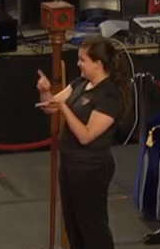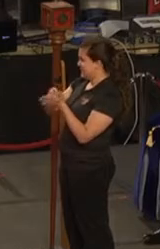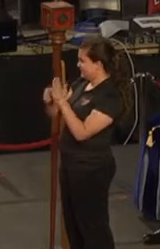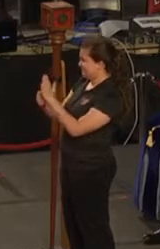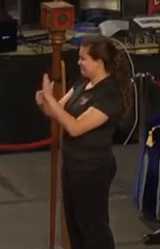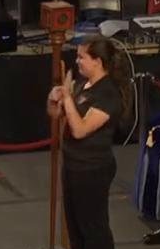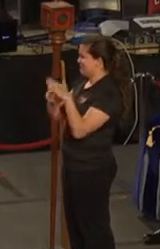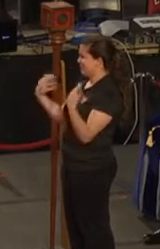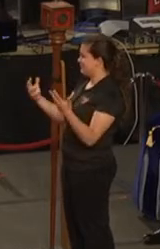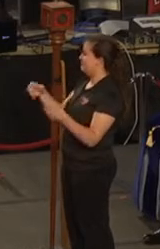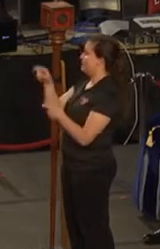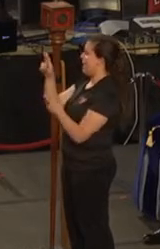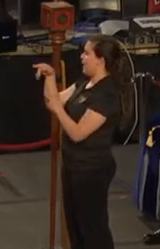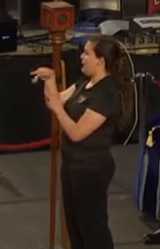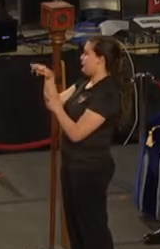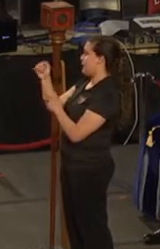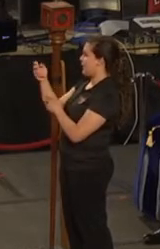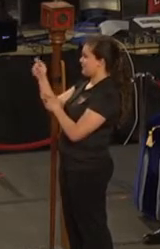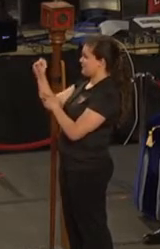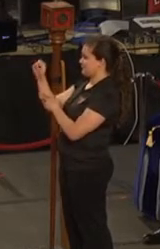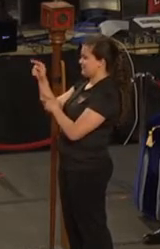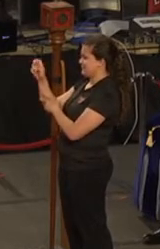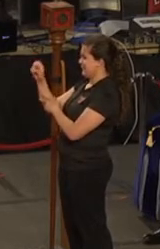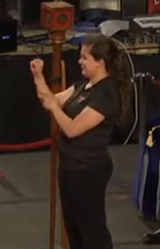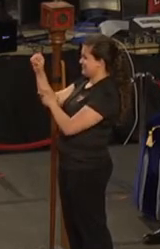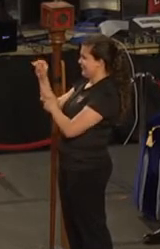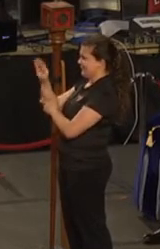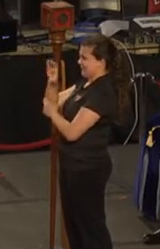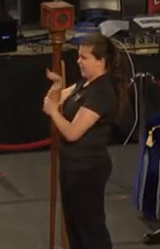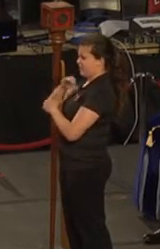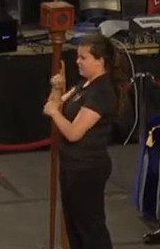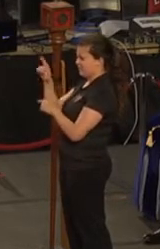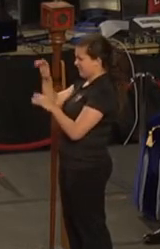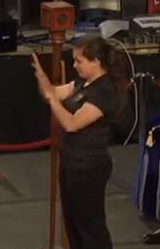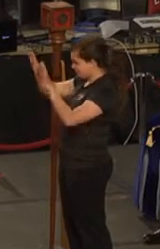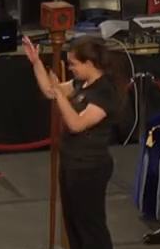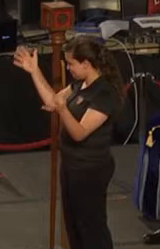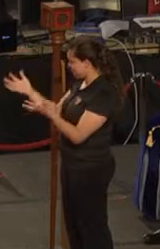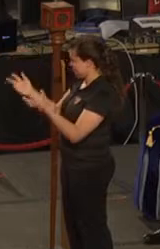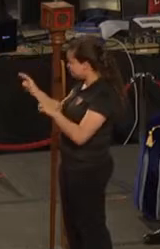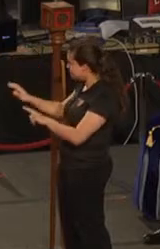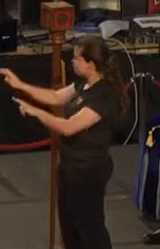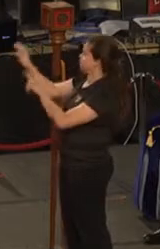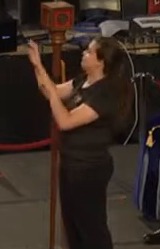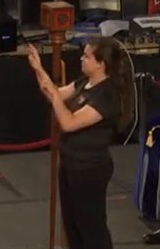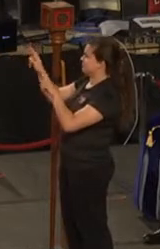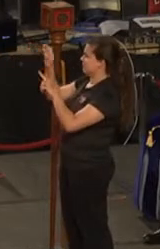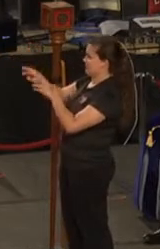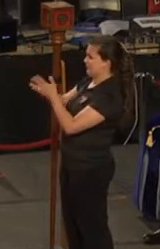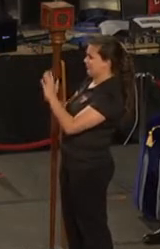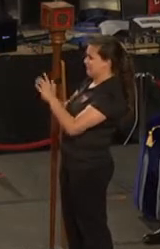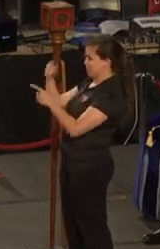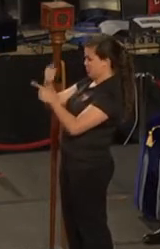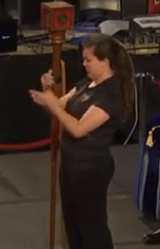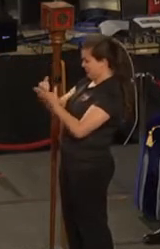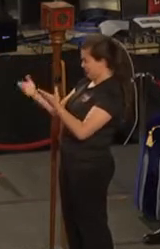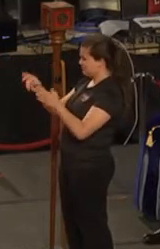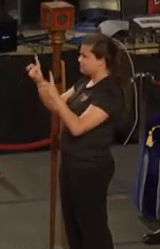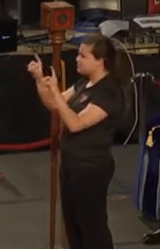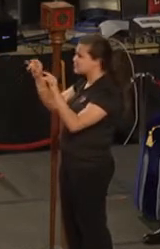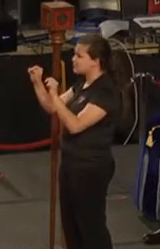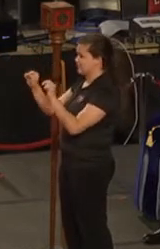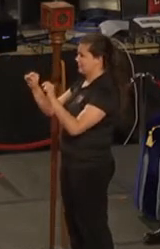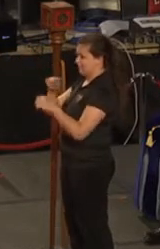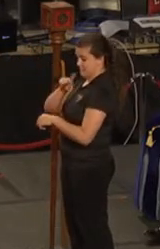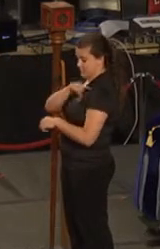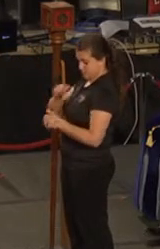character, completeness. You know, having integrity just means doing the right thing, both in your